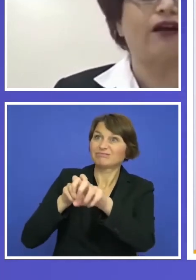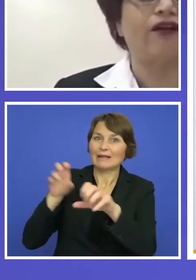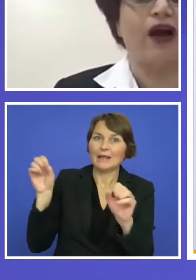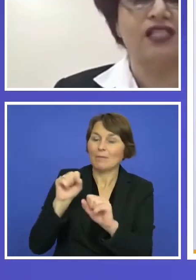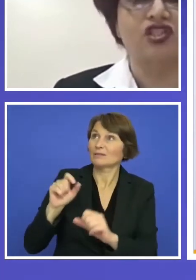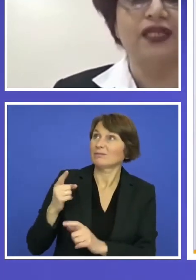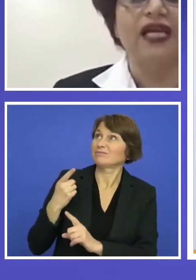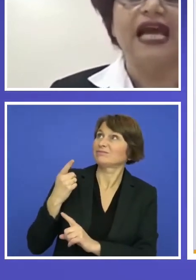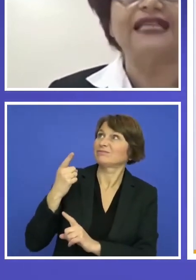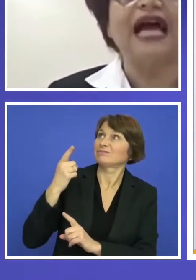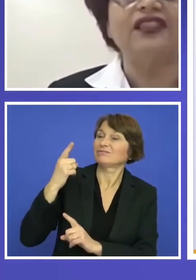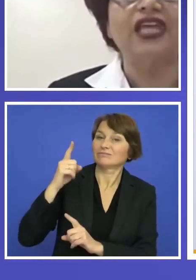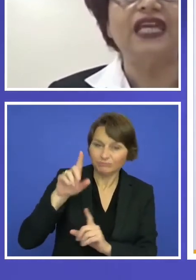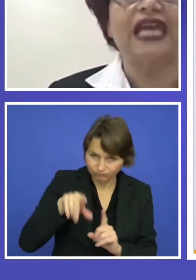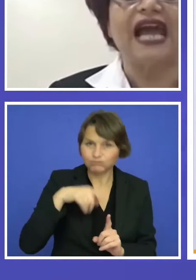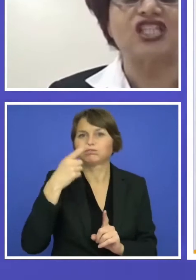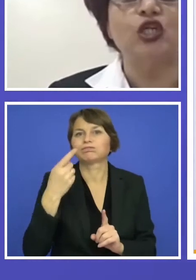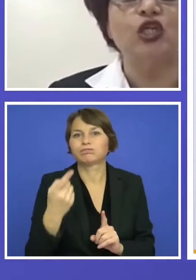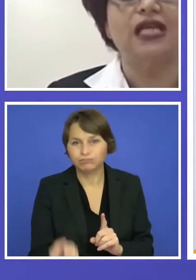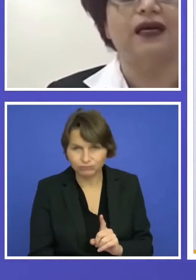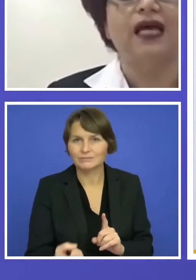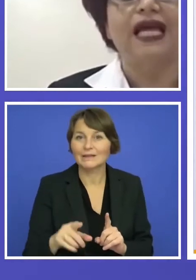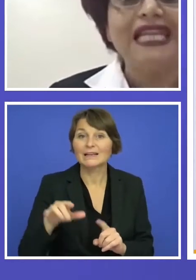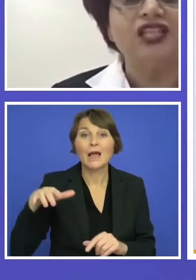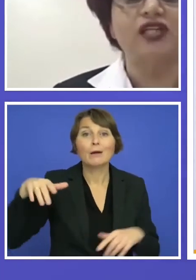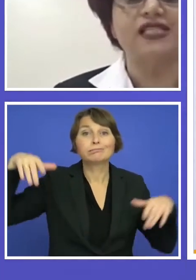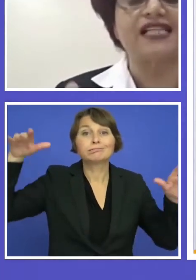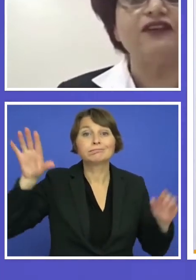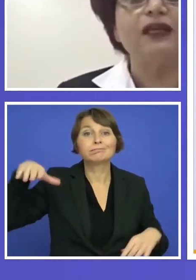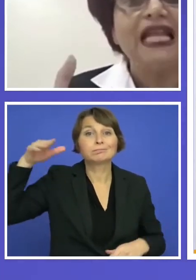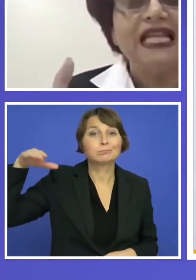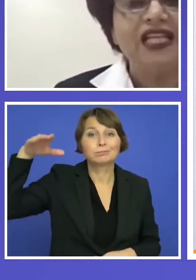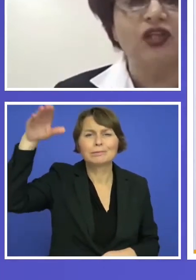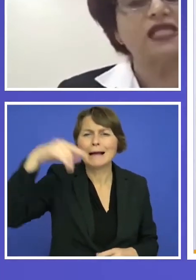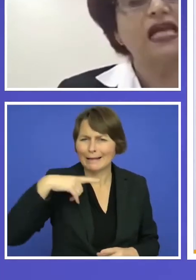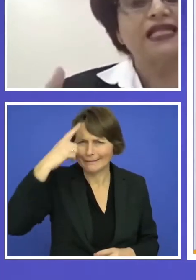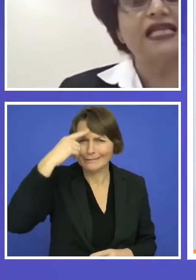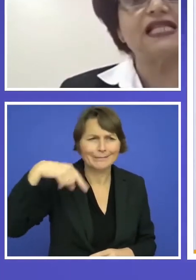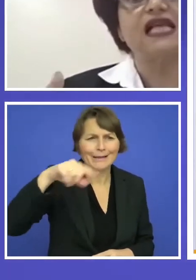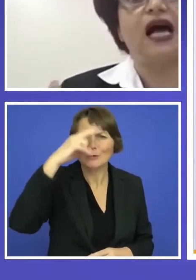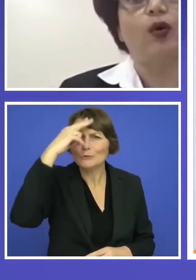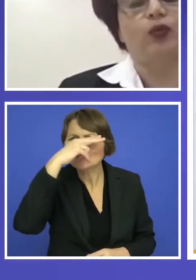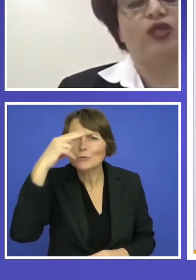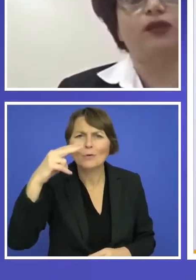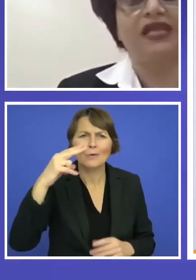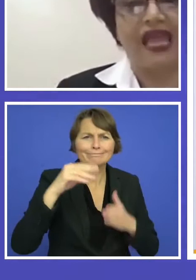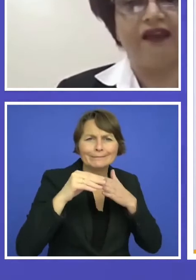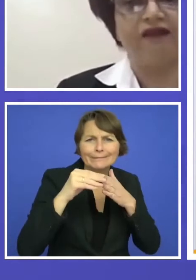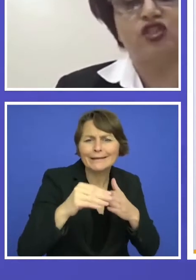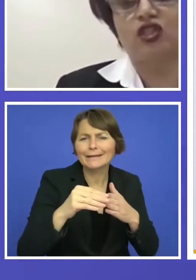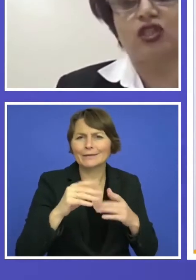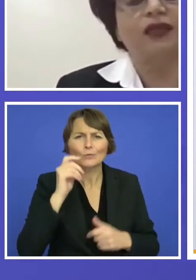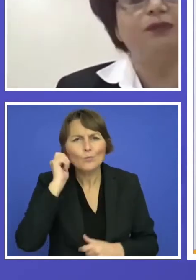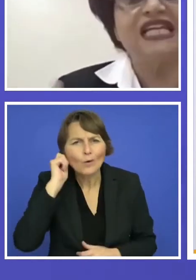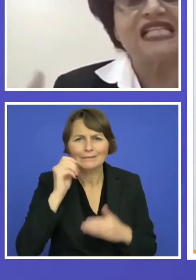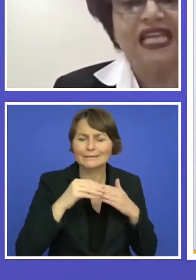to lack of oxygen. And I think as nurse leaders, as female leaders, this is how we should behave.